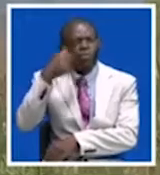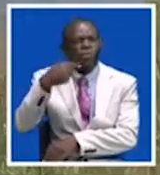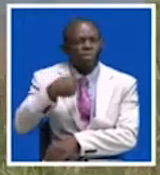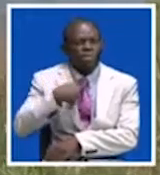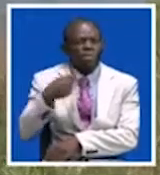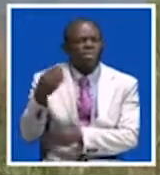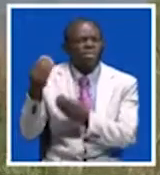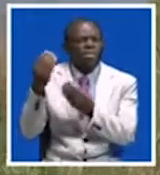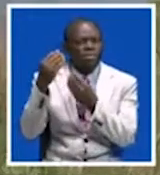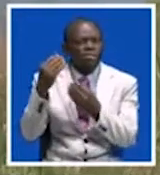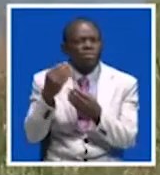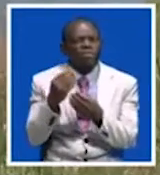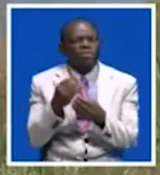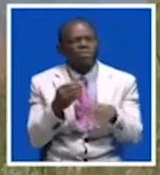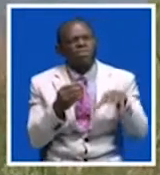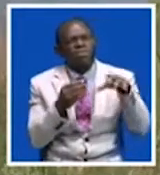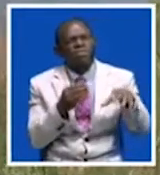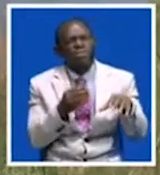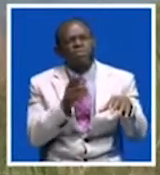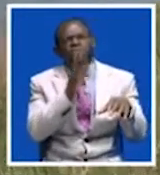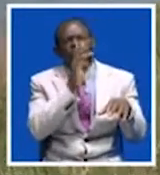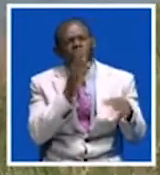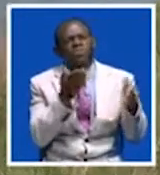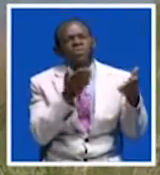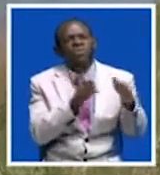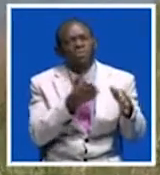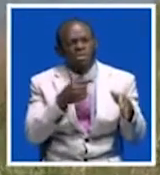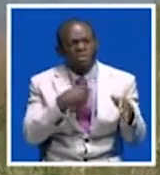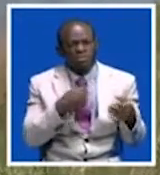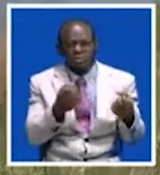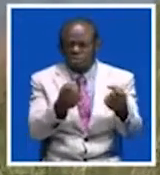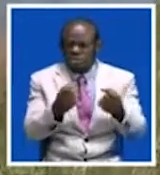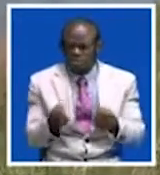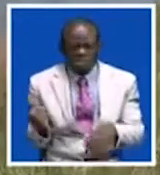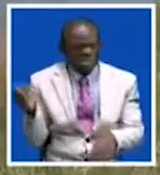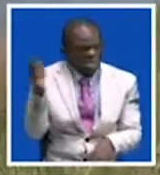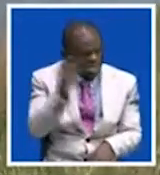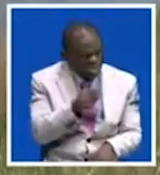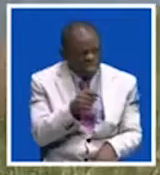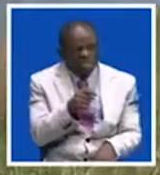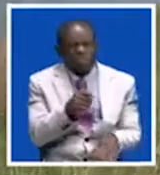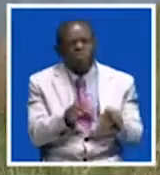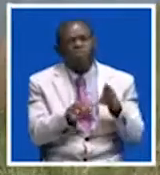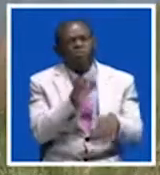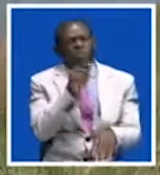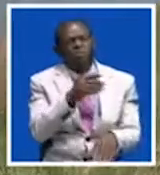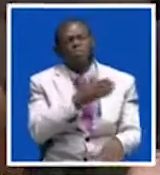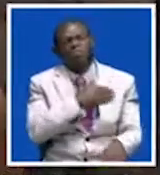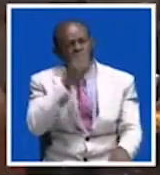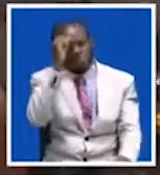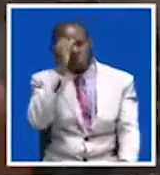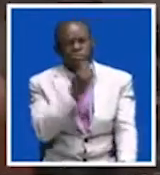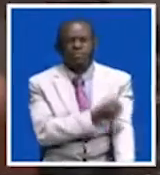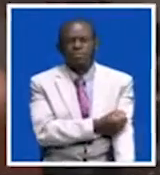has drowned. Then I came back, that's when I realized that when I came to check, I discovered it was my son. But